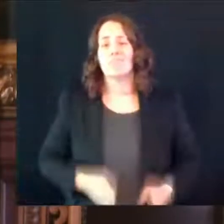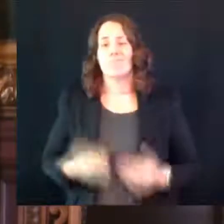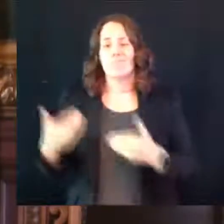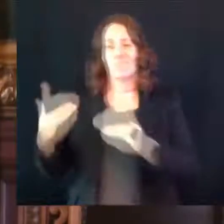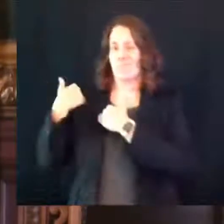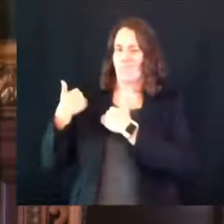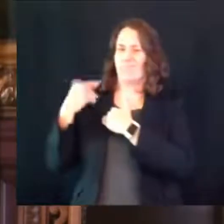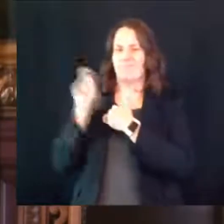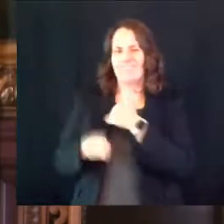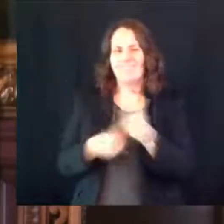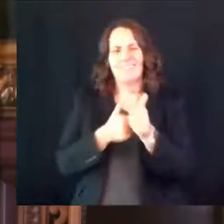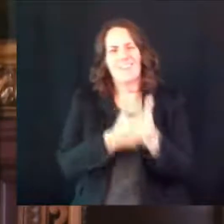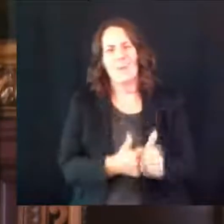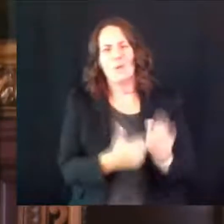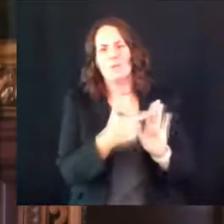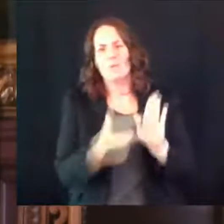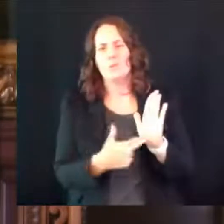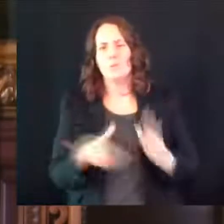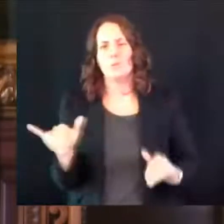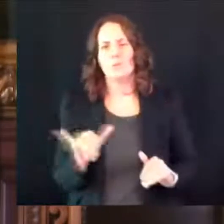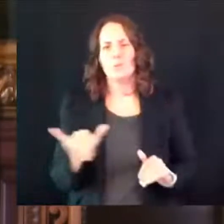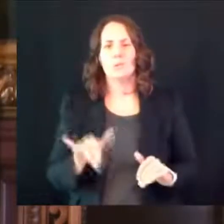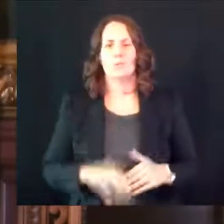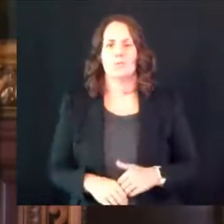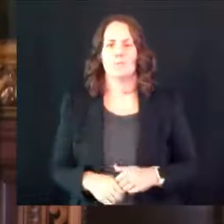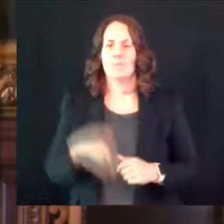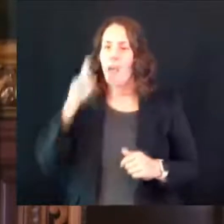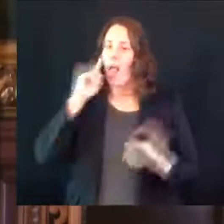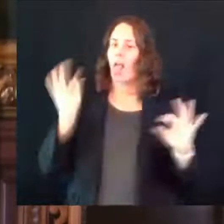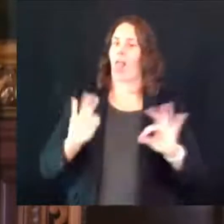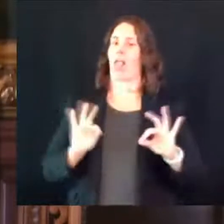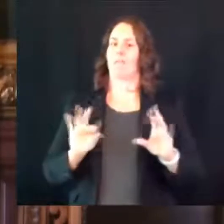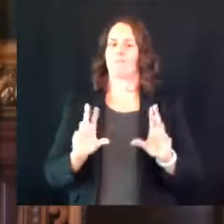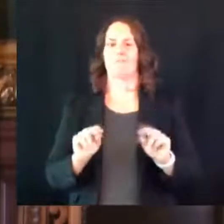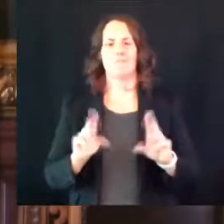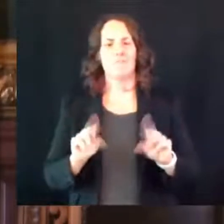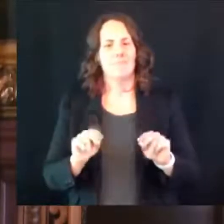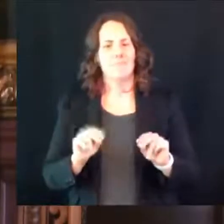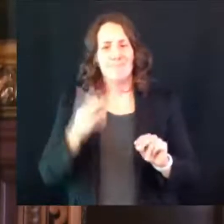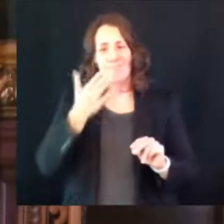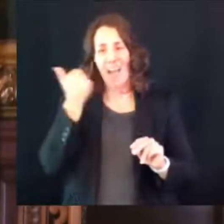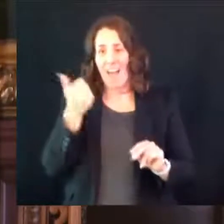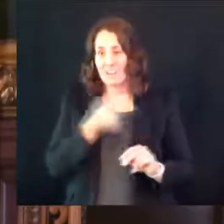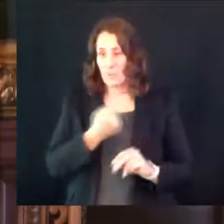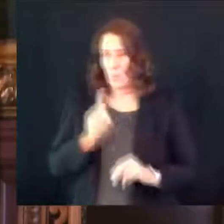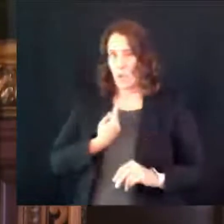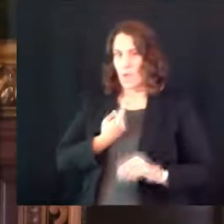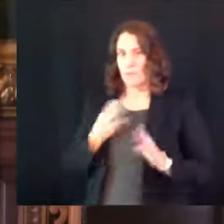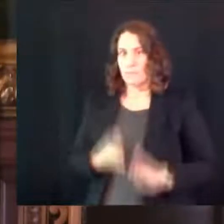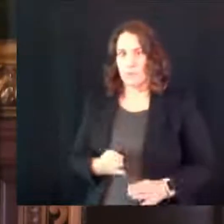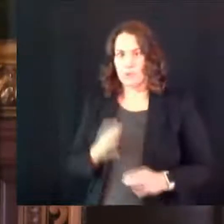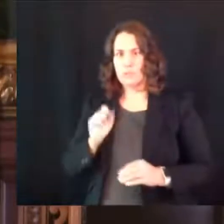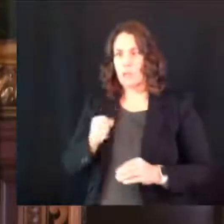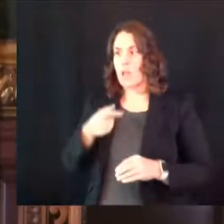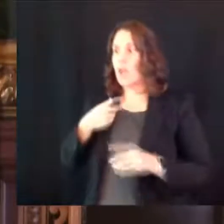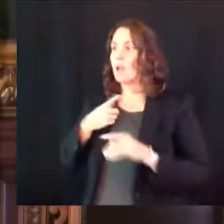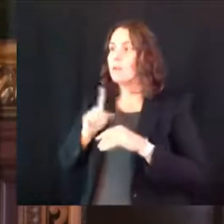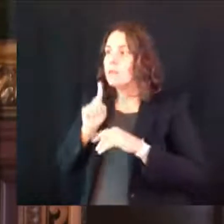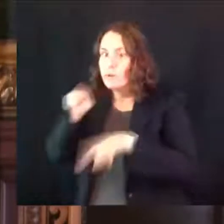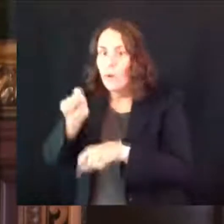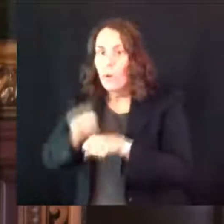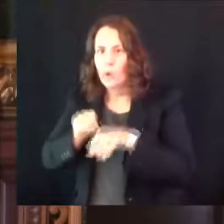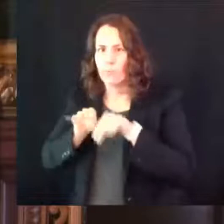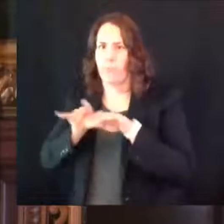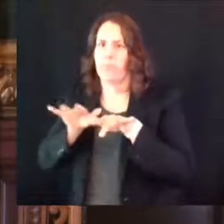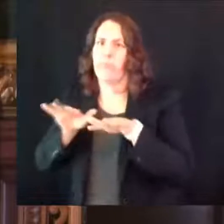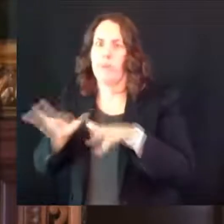prisons, but also in our healthcare sector. There's a reason why 200 doctors called out in Brown County called out for action,